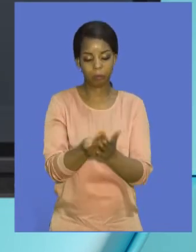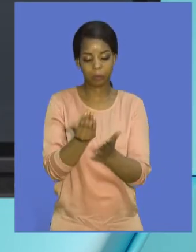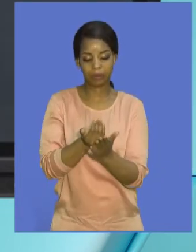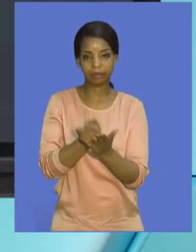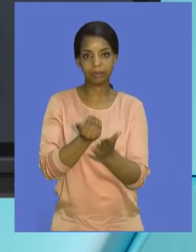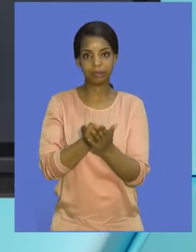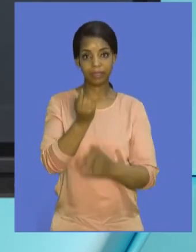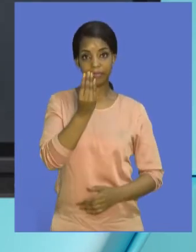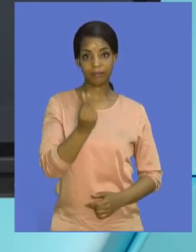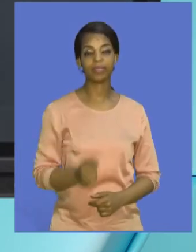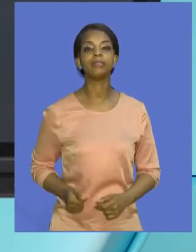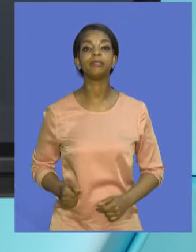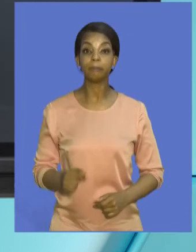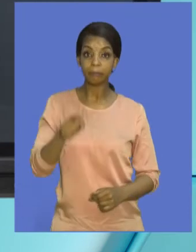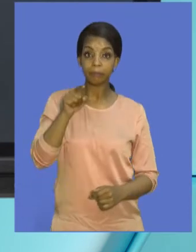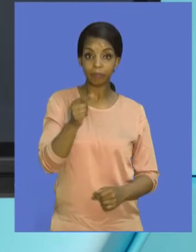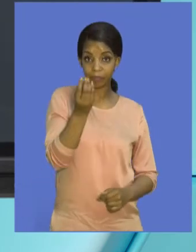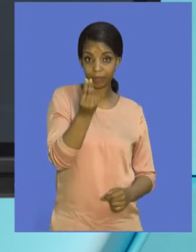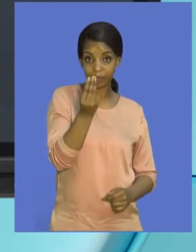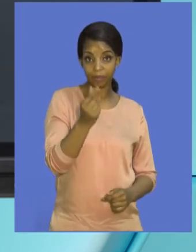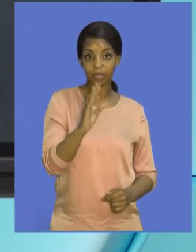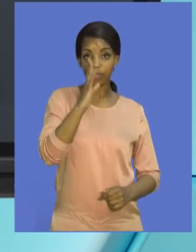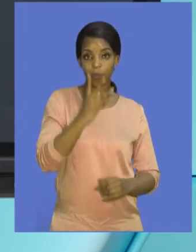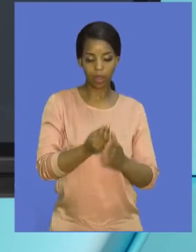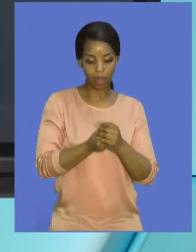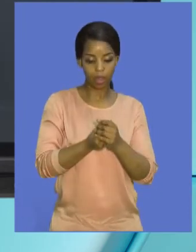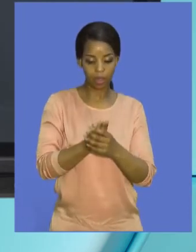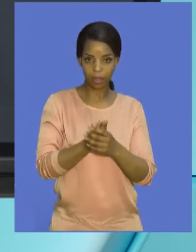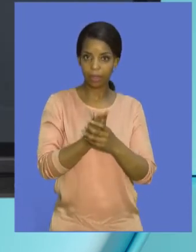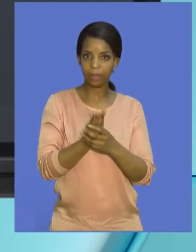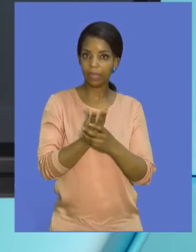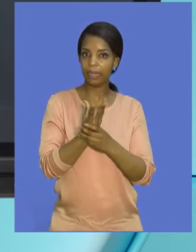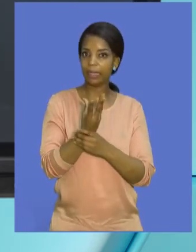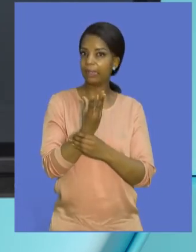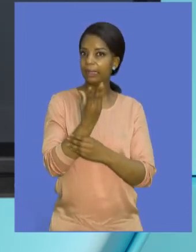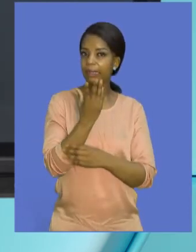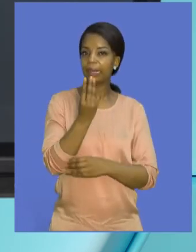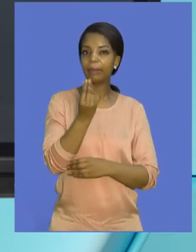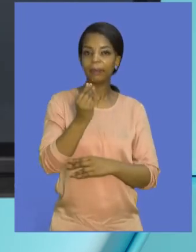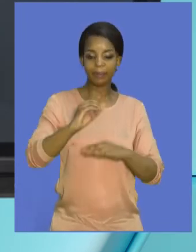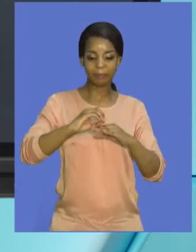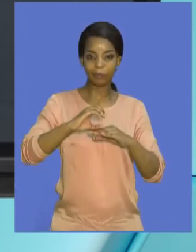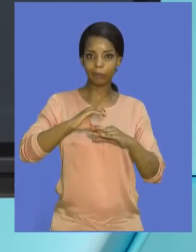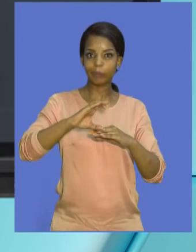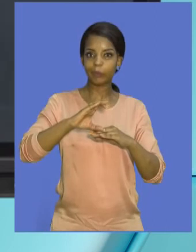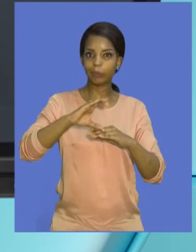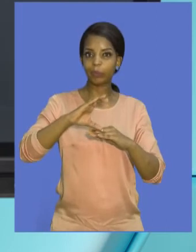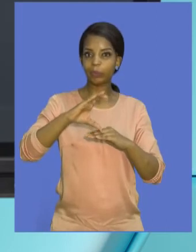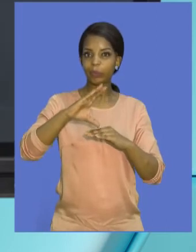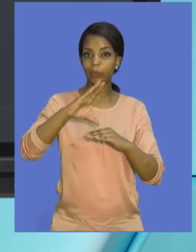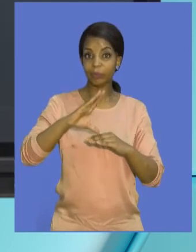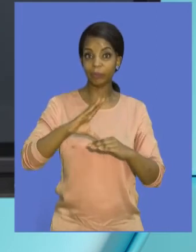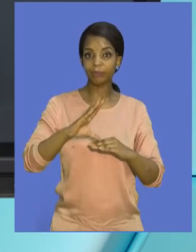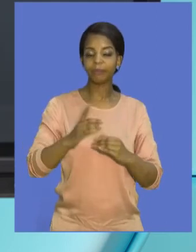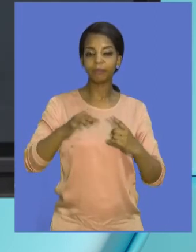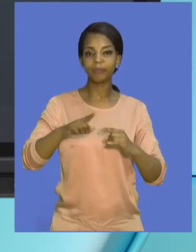will accumulate to be a bigger amount of money that you can then take out and do what you want to do with that.